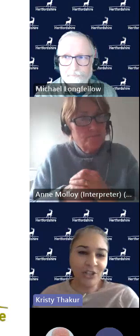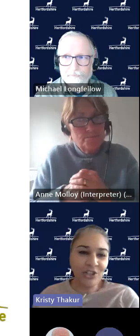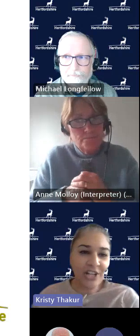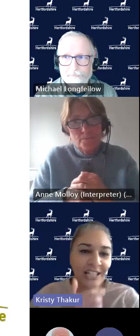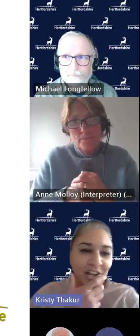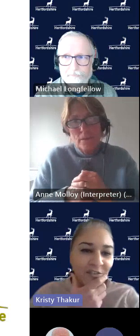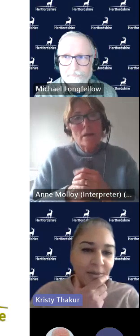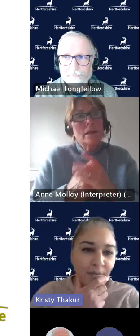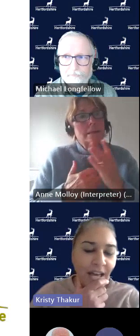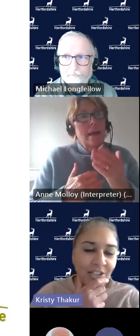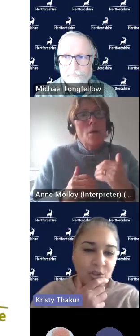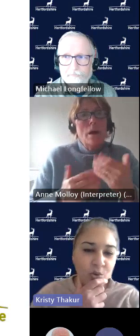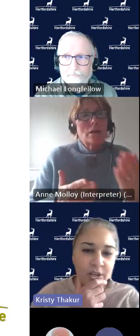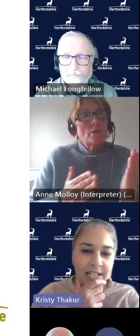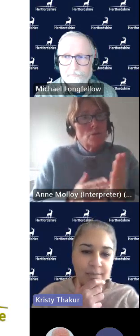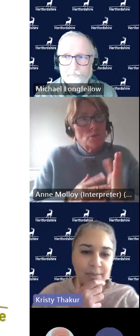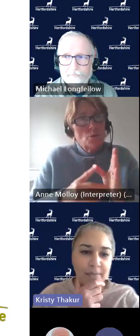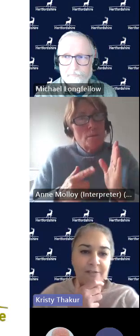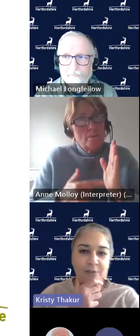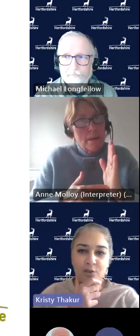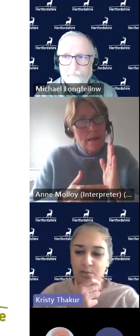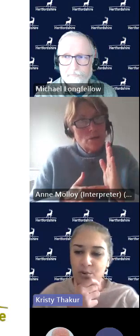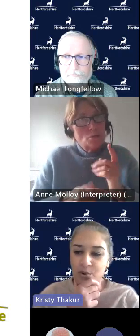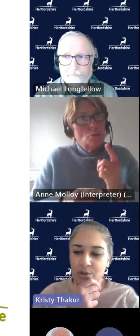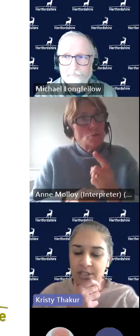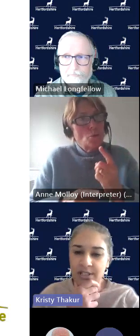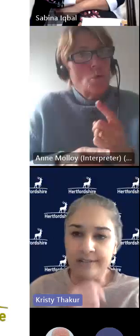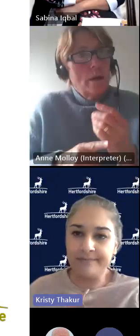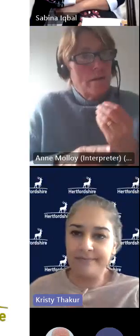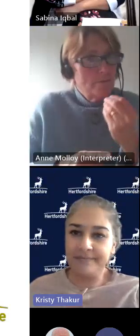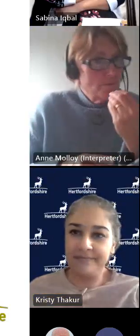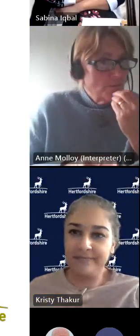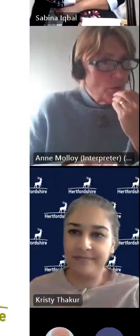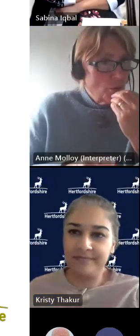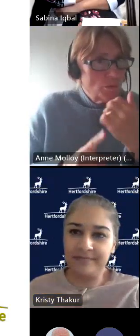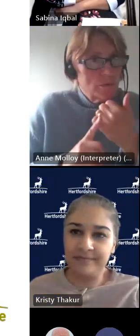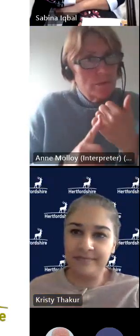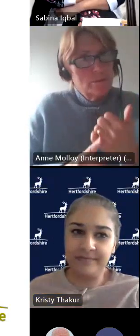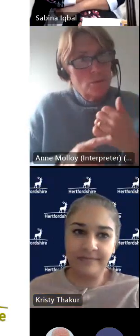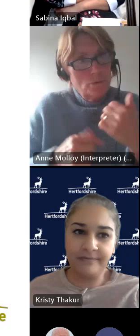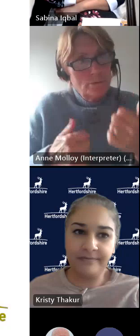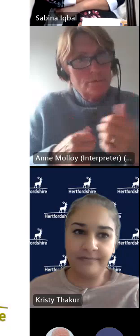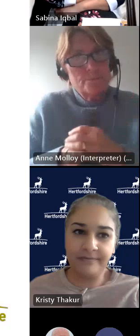Thank you. I'm just going to hand over to Matt to talk a little bit about food support.